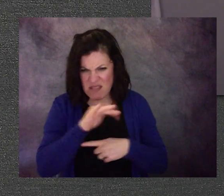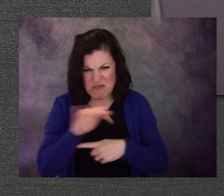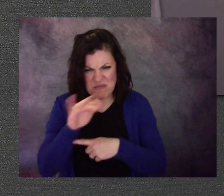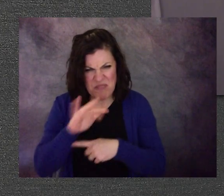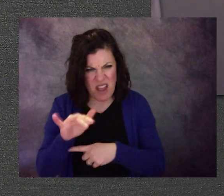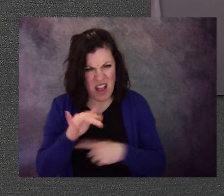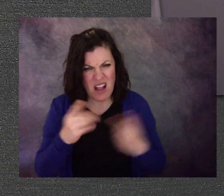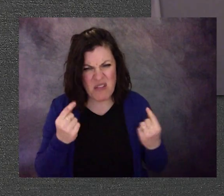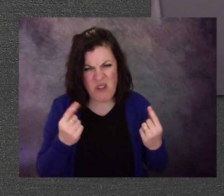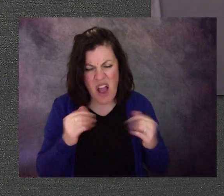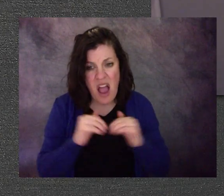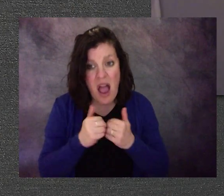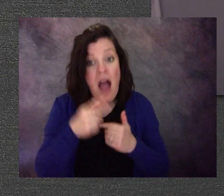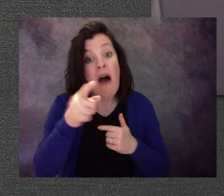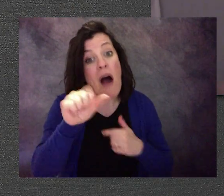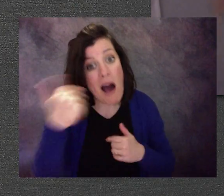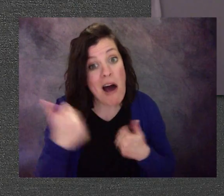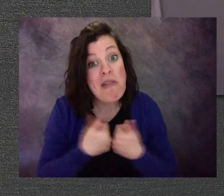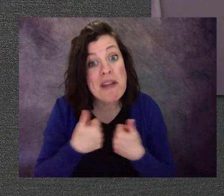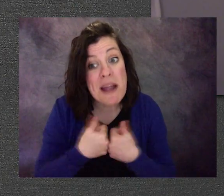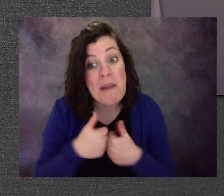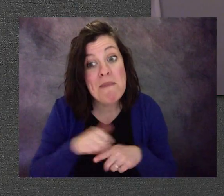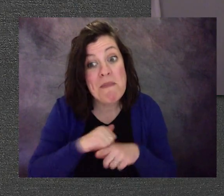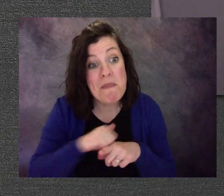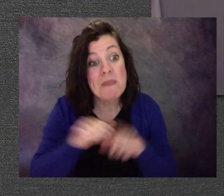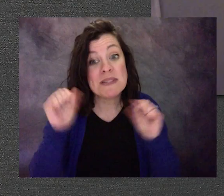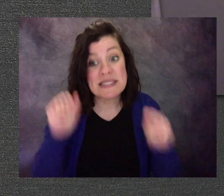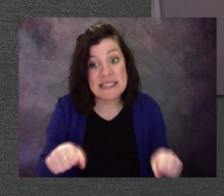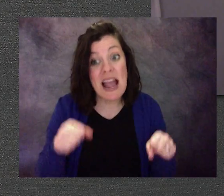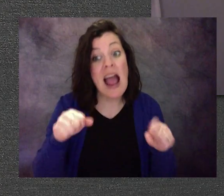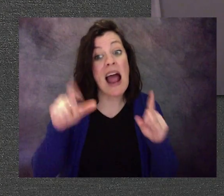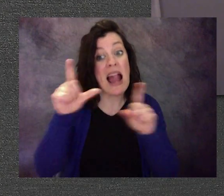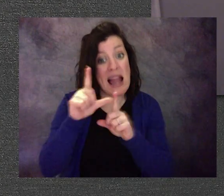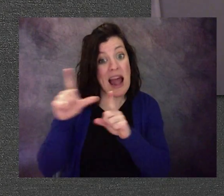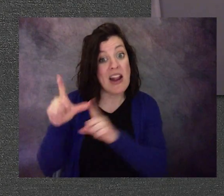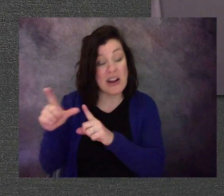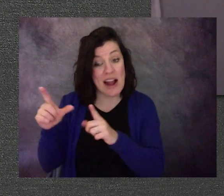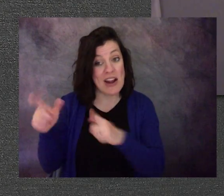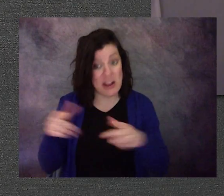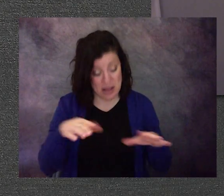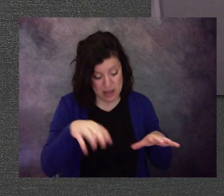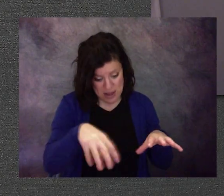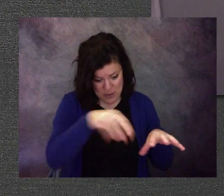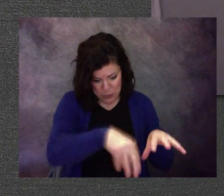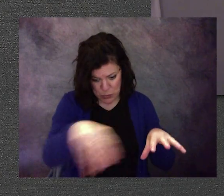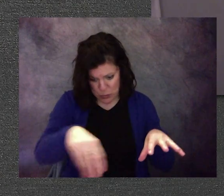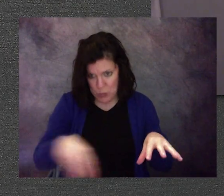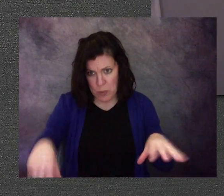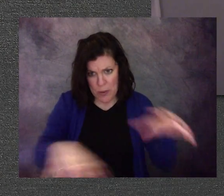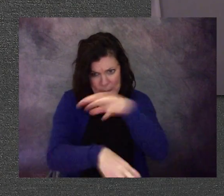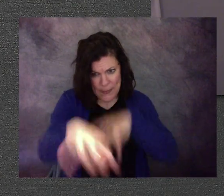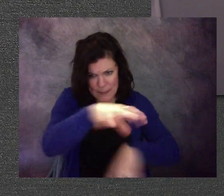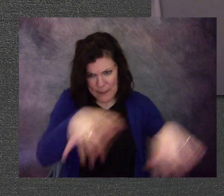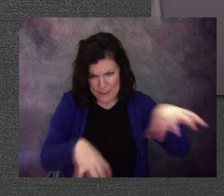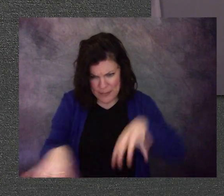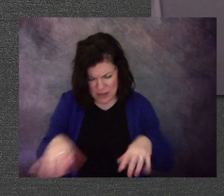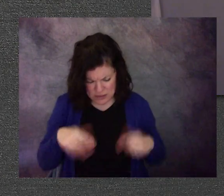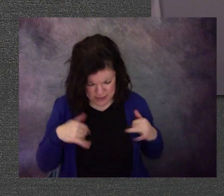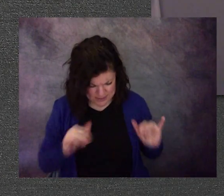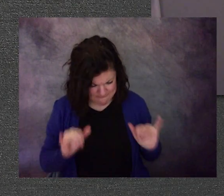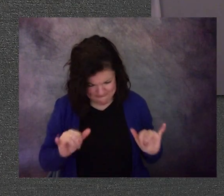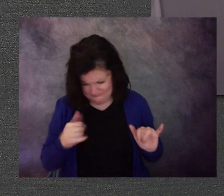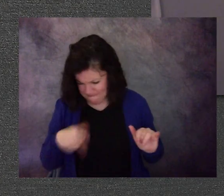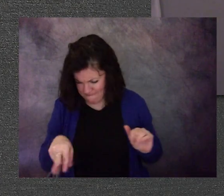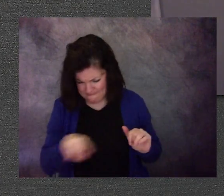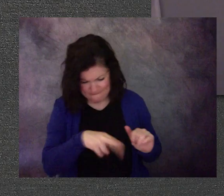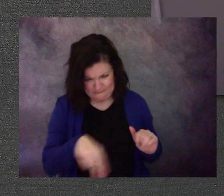game that you can do to practice with your name is to take these letters and put them on your table and mix them up. And then you're gonna